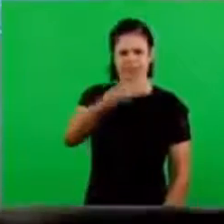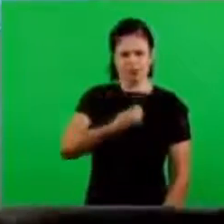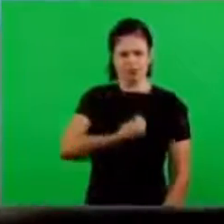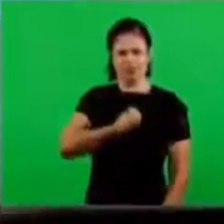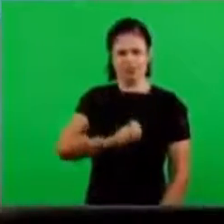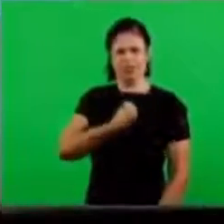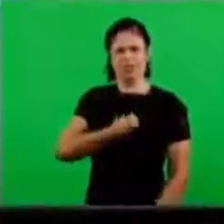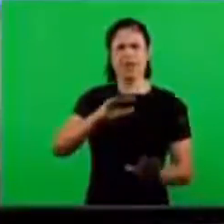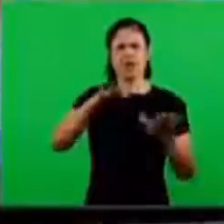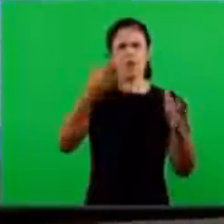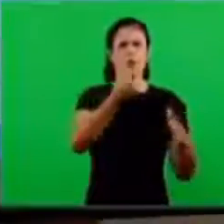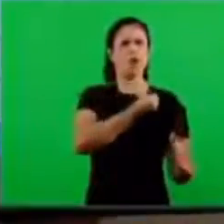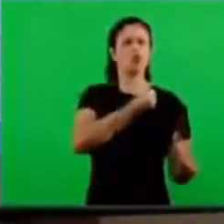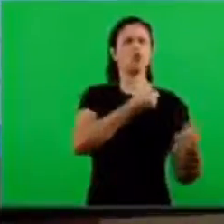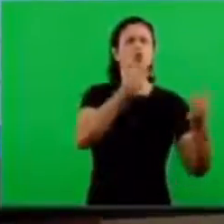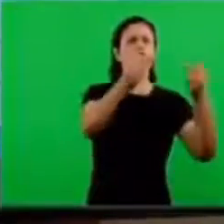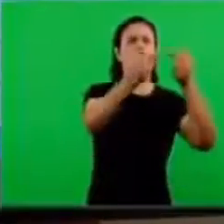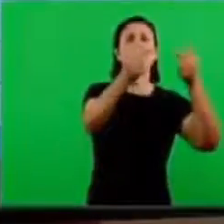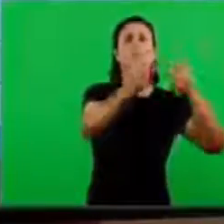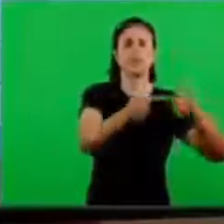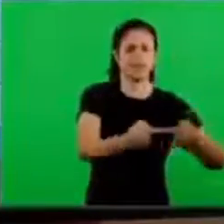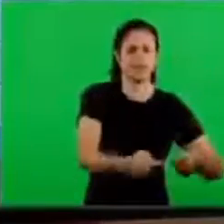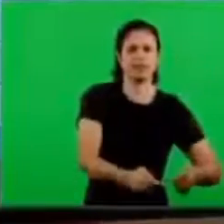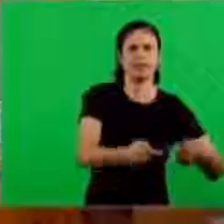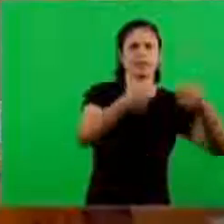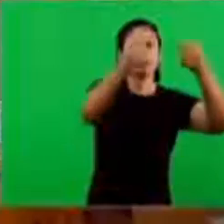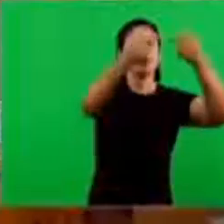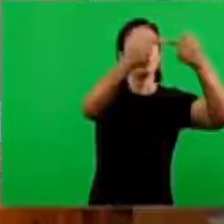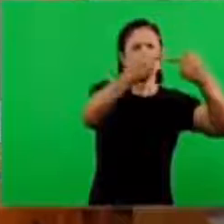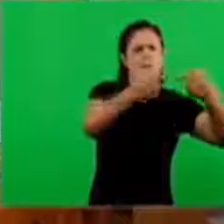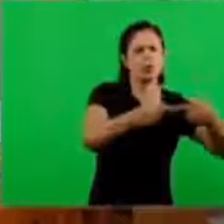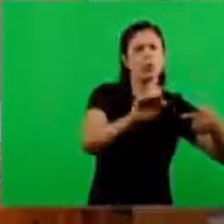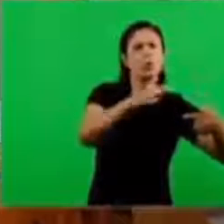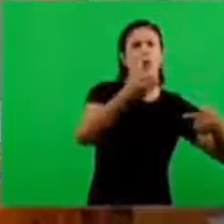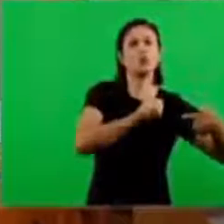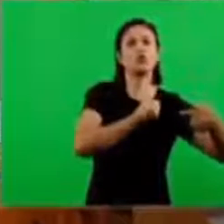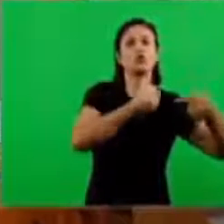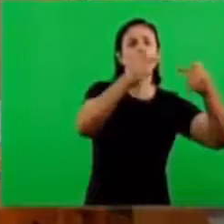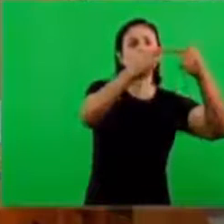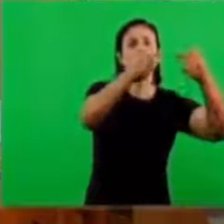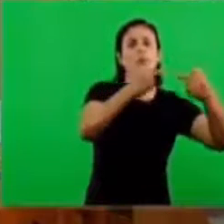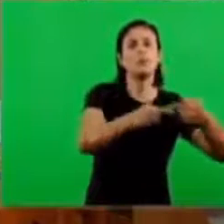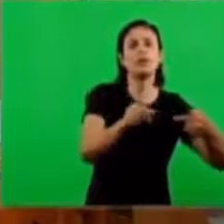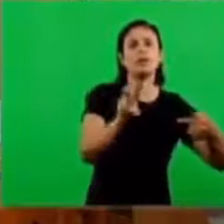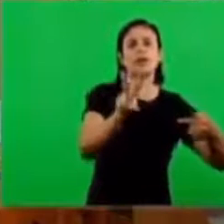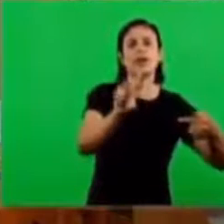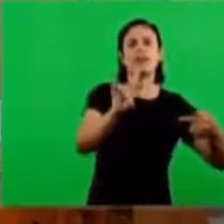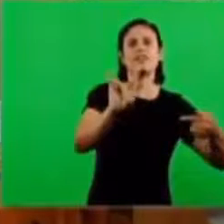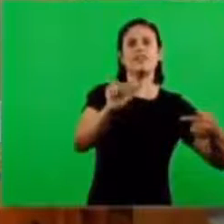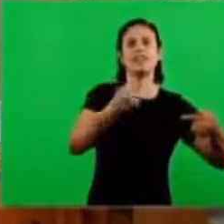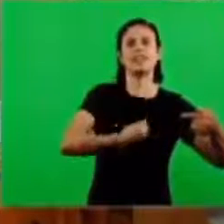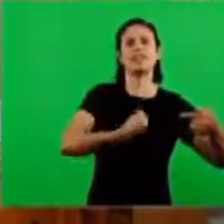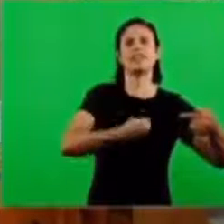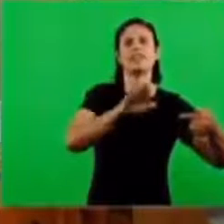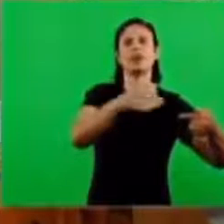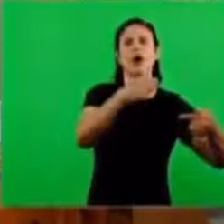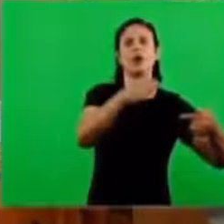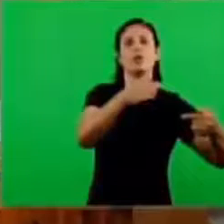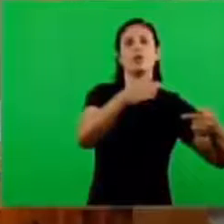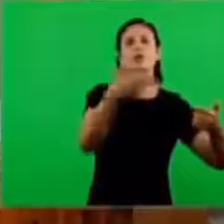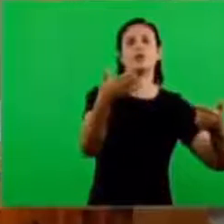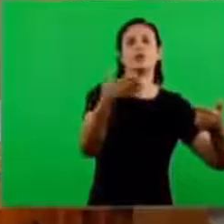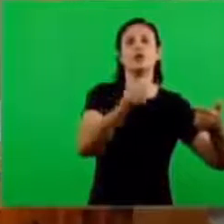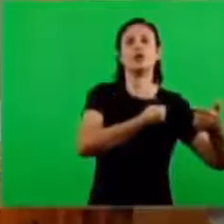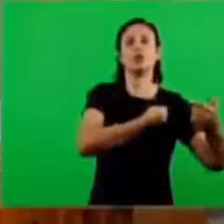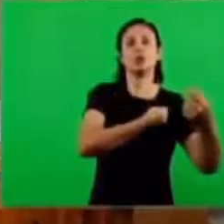Historic is life, no. Prophetic is life, yes. 13 is there. So added all those numbers, it ended up